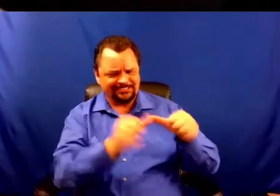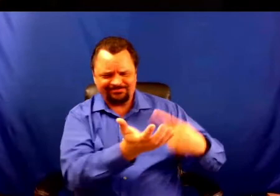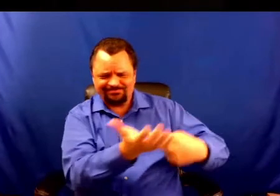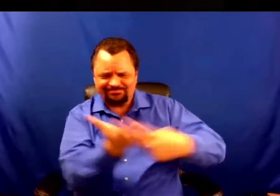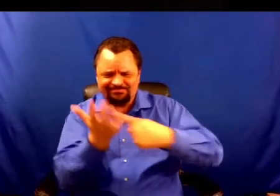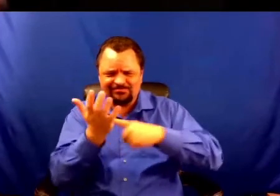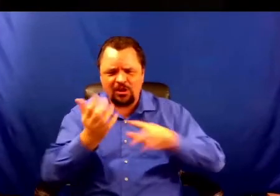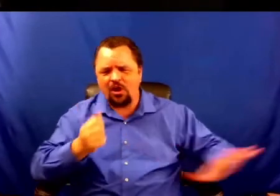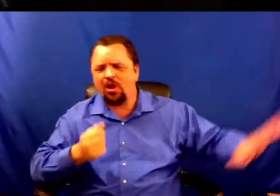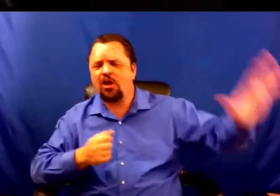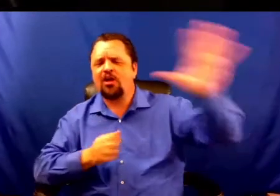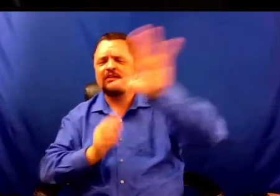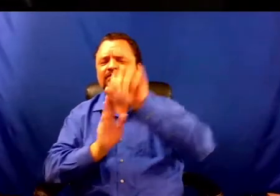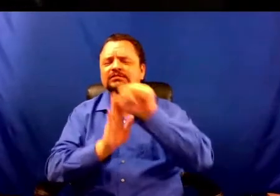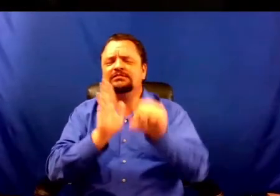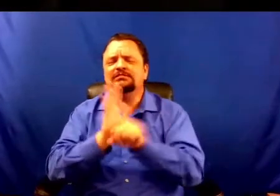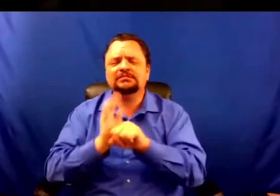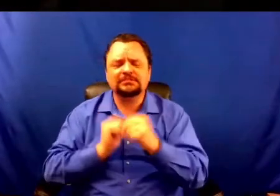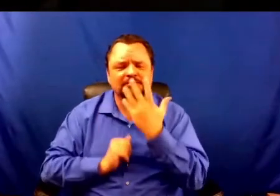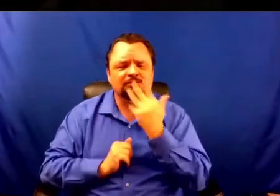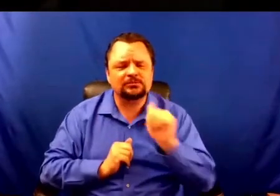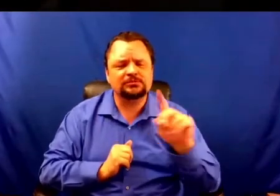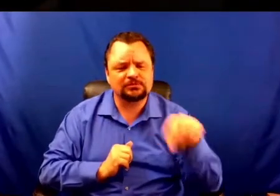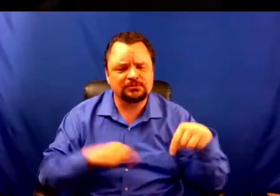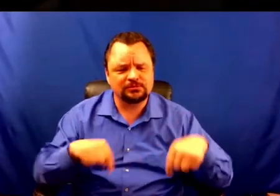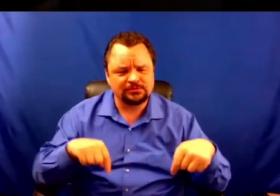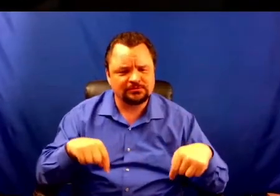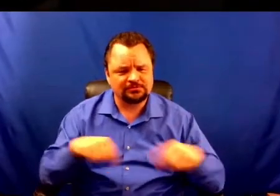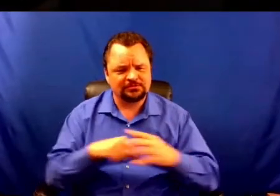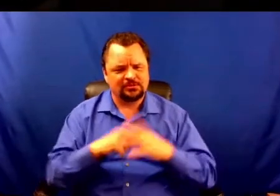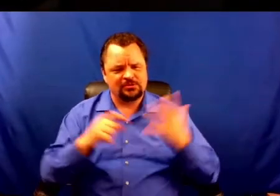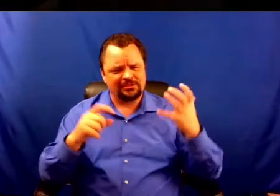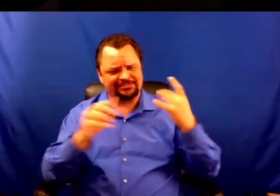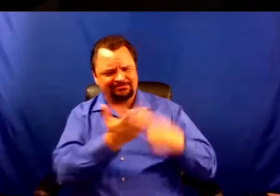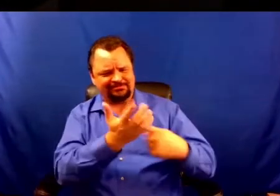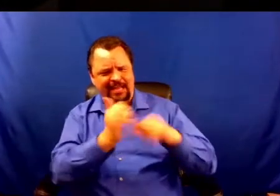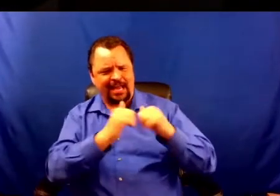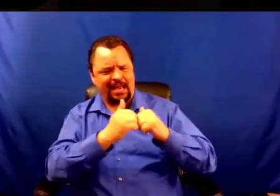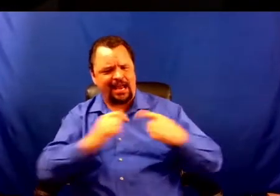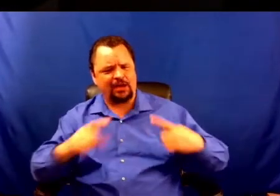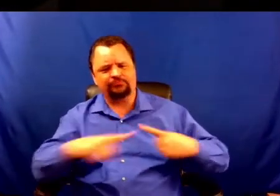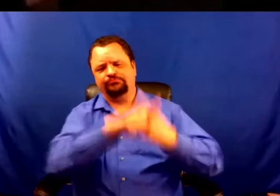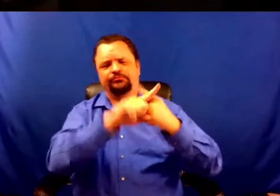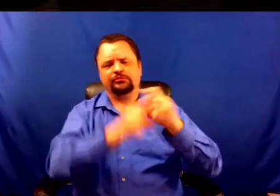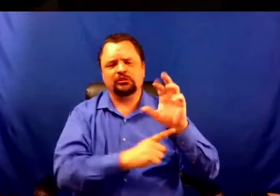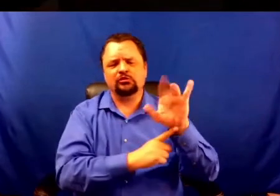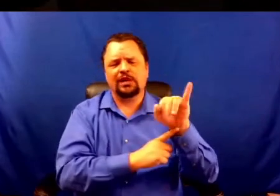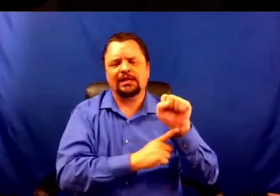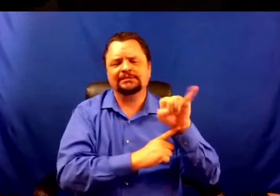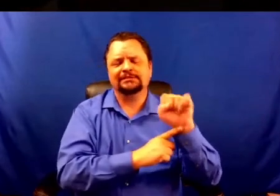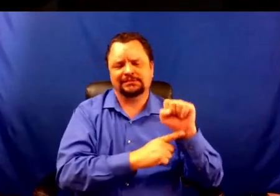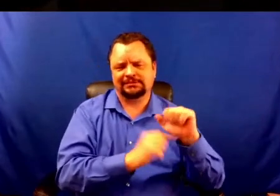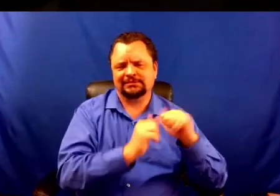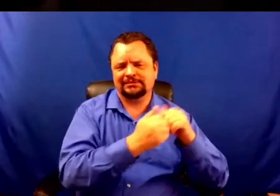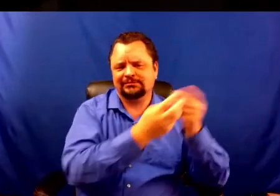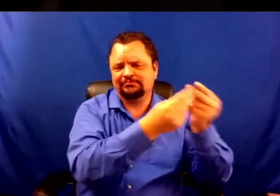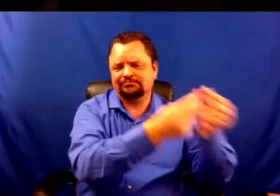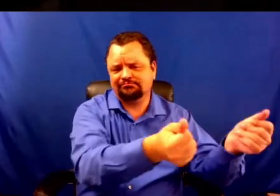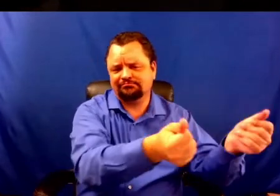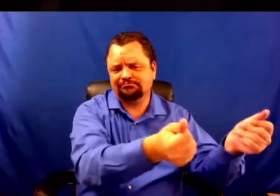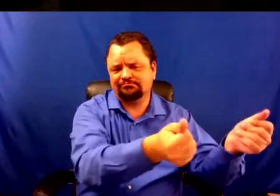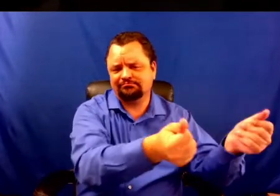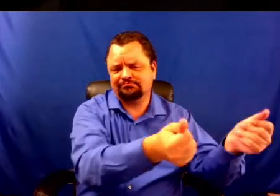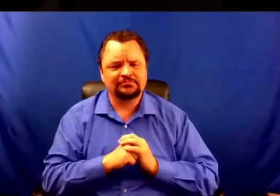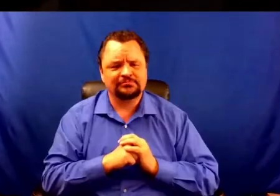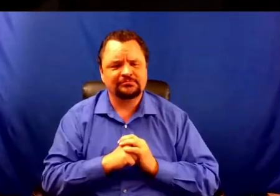ongoing conversations across the state of what it would look like for crisis standards of care and how that might have